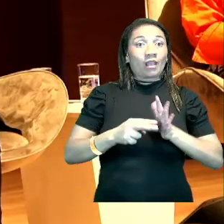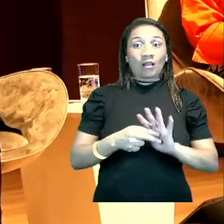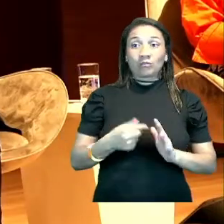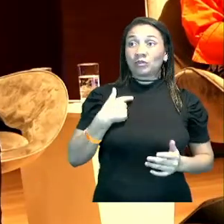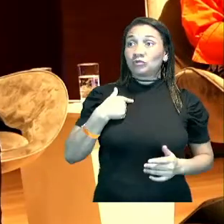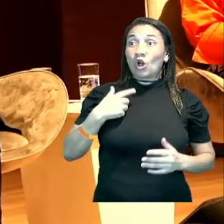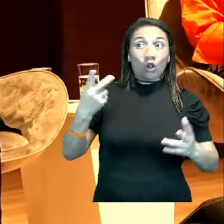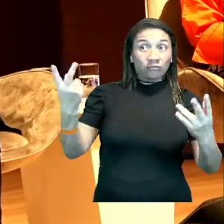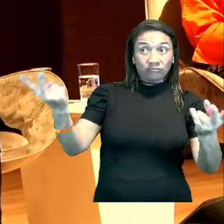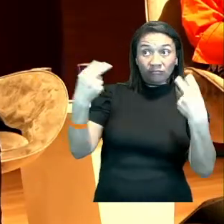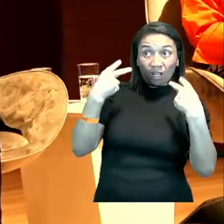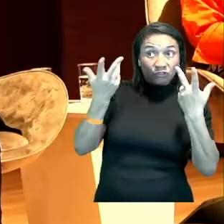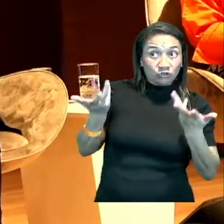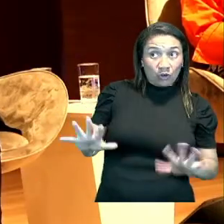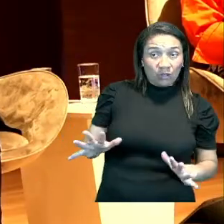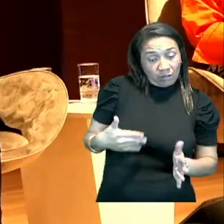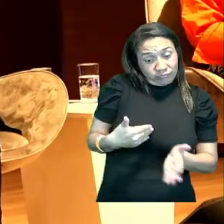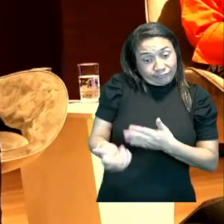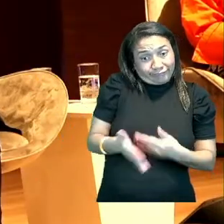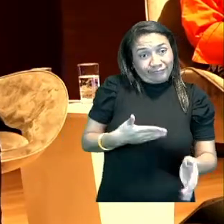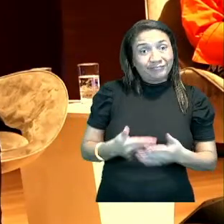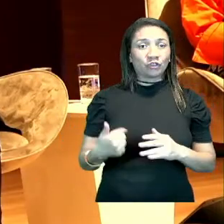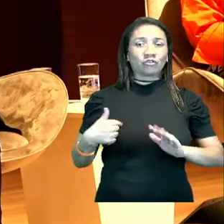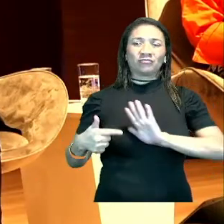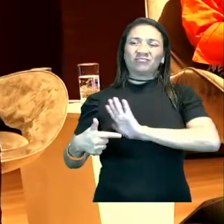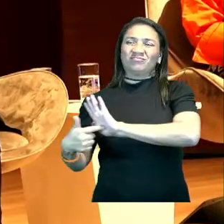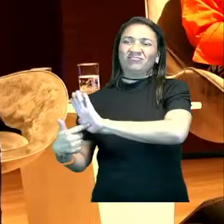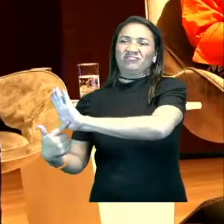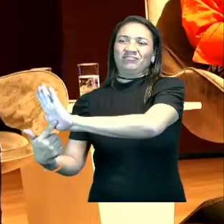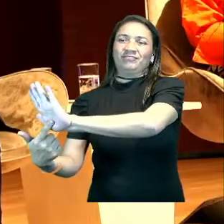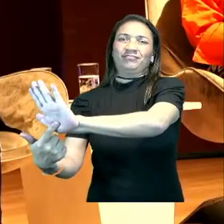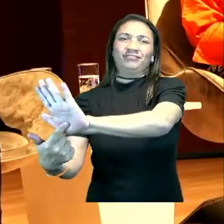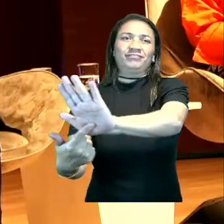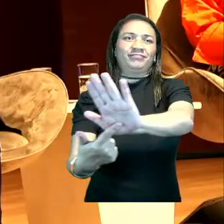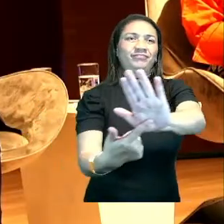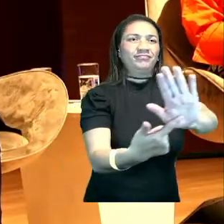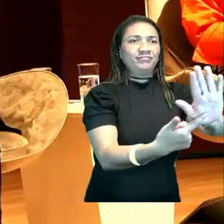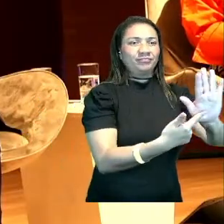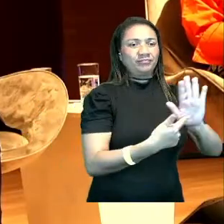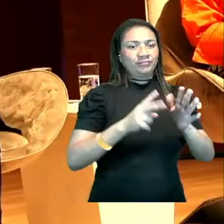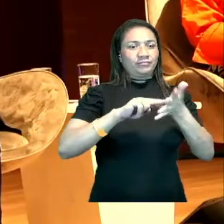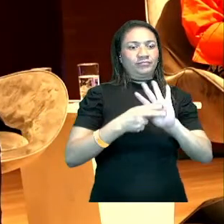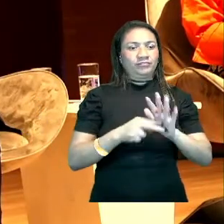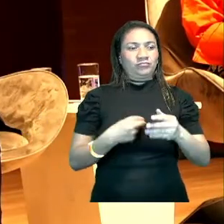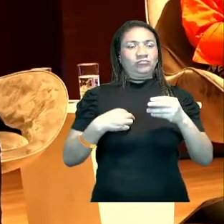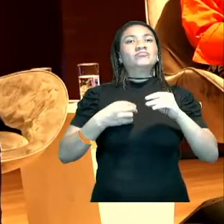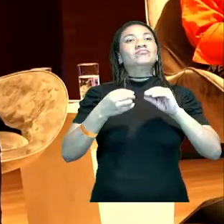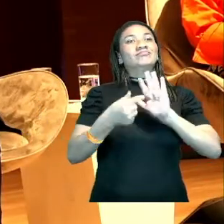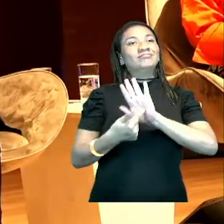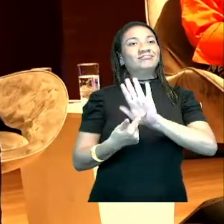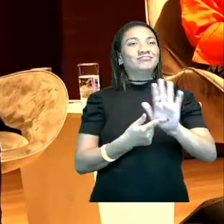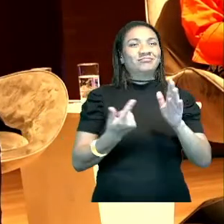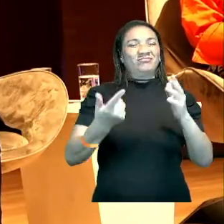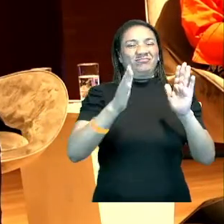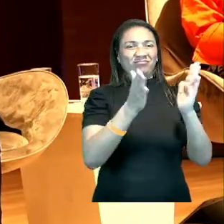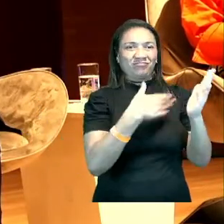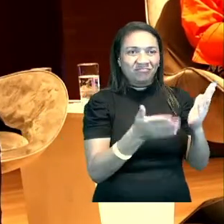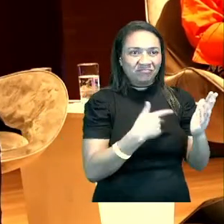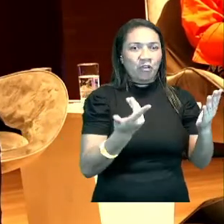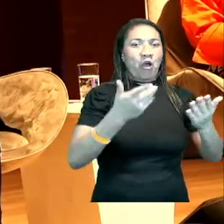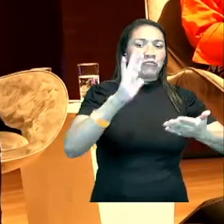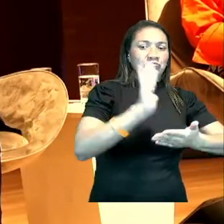It is important to portray ourselves this way. And artistic creation does not lie just in the